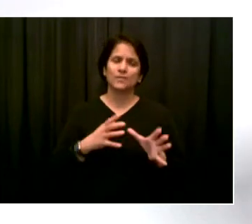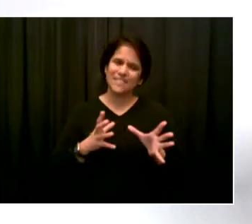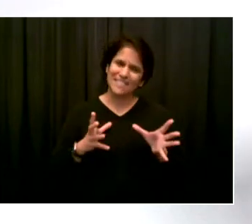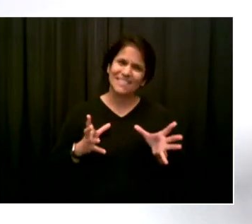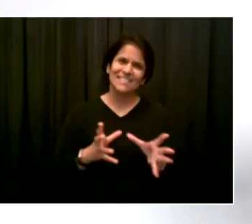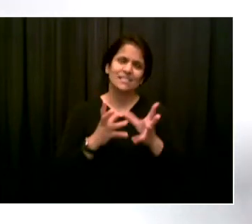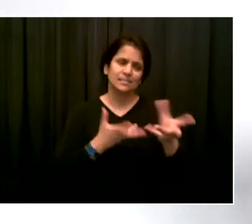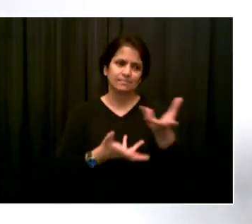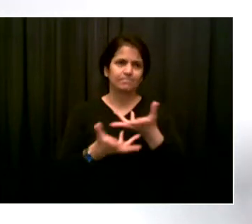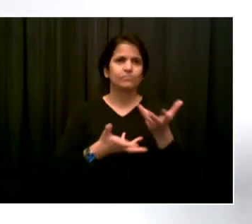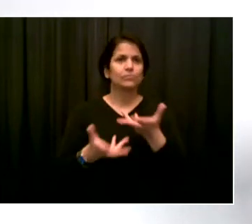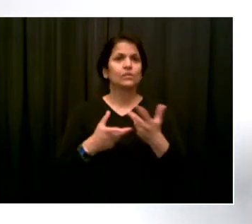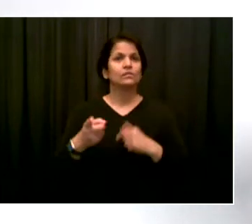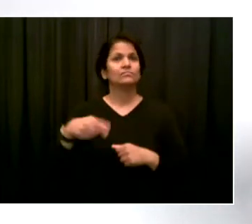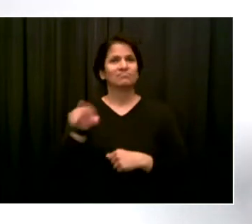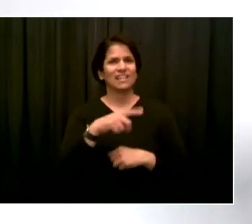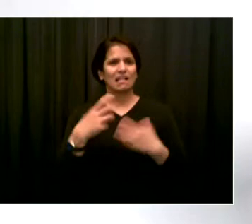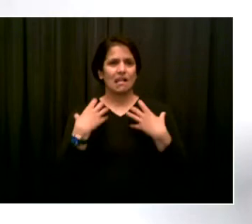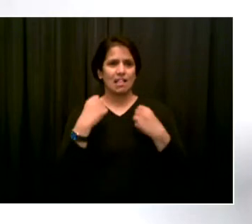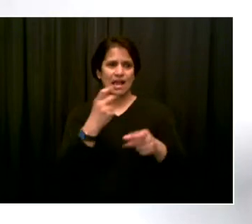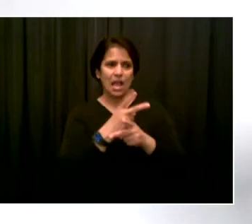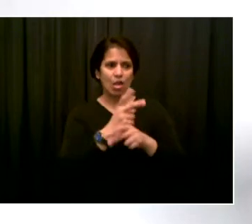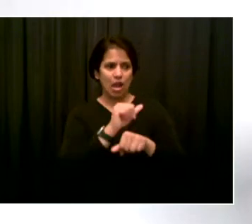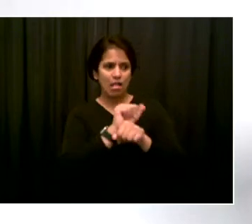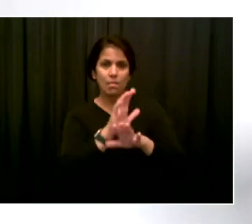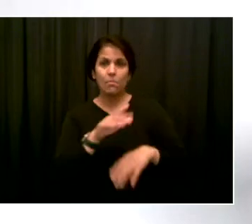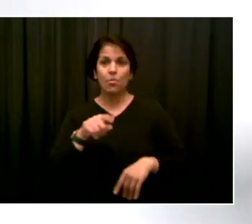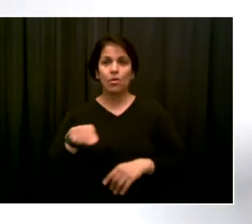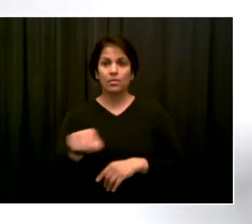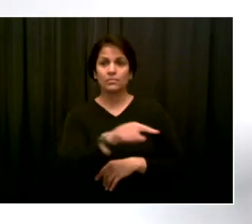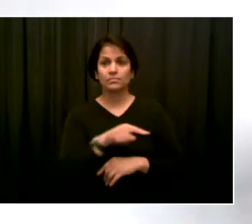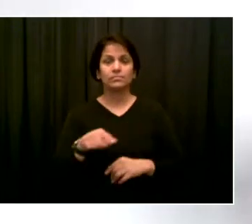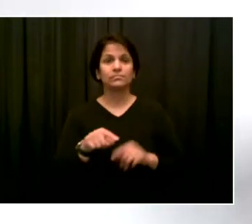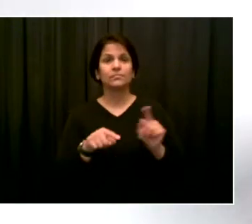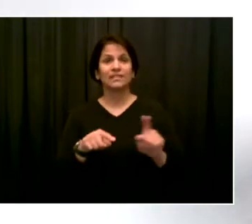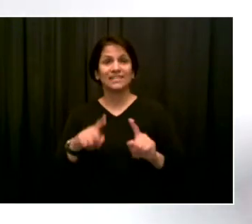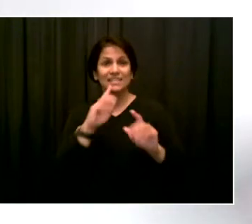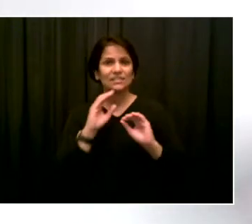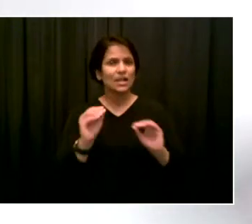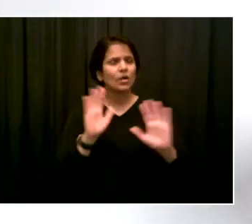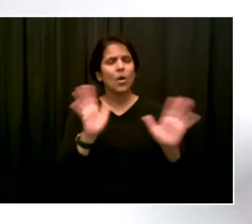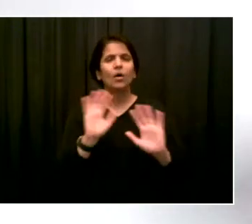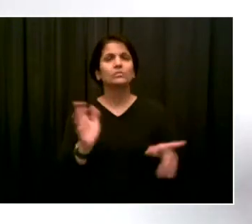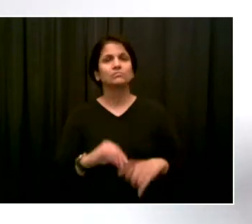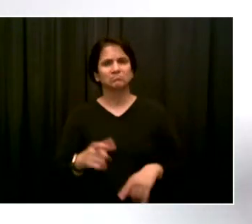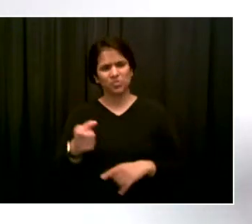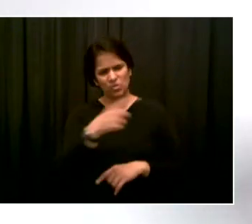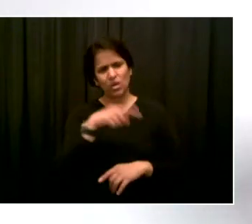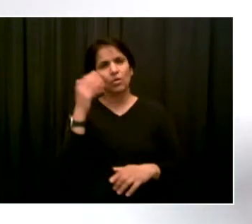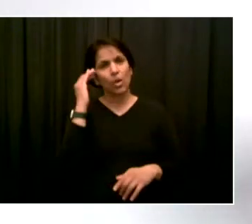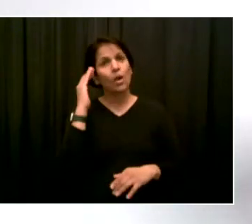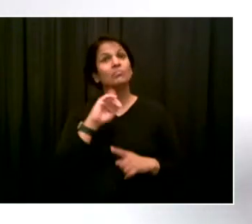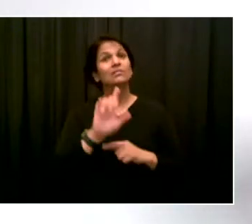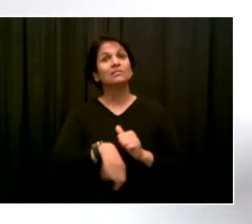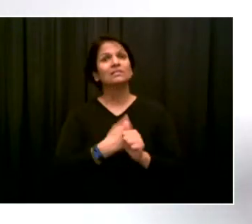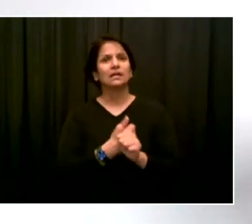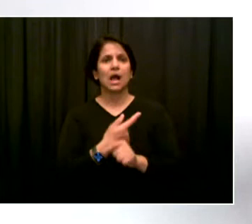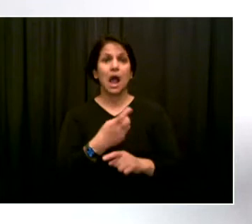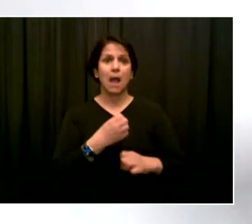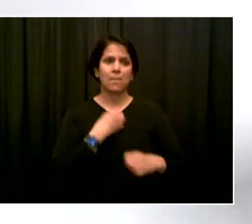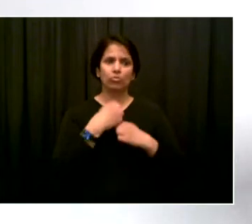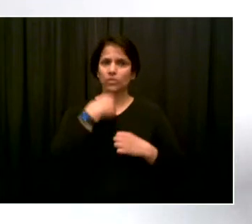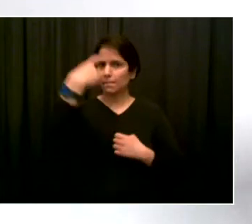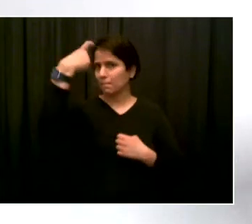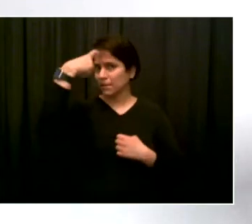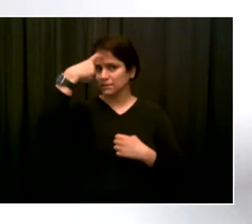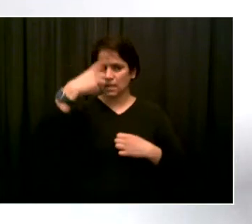I don't want to say educating because they know the issues. It's more of an emotional issue than it's a knowledge basis. But we